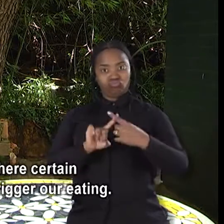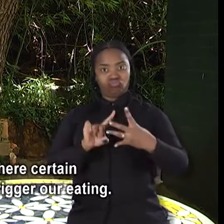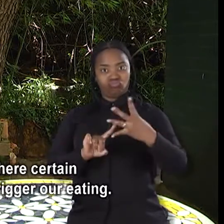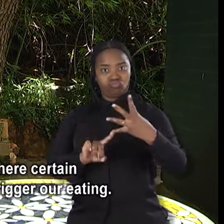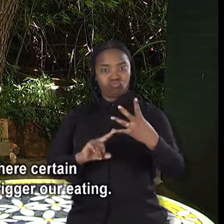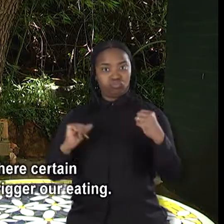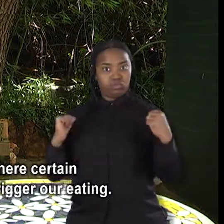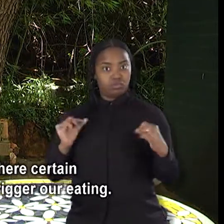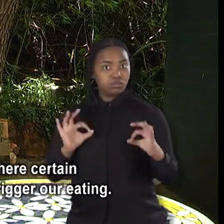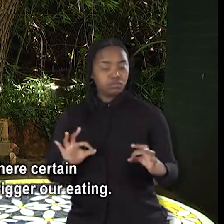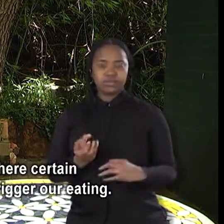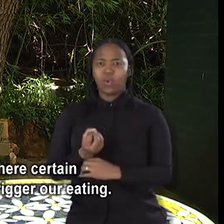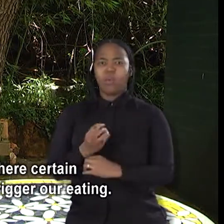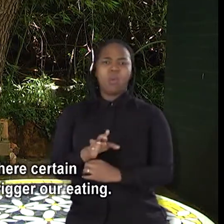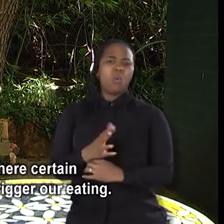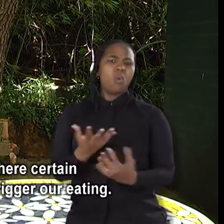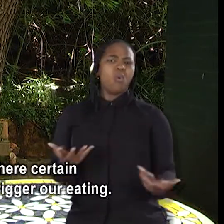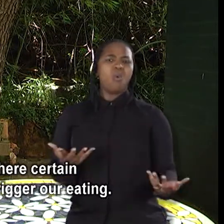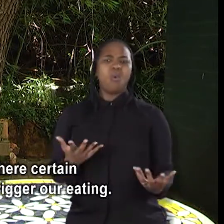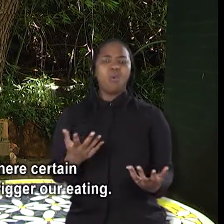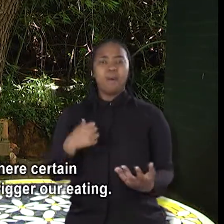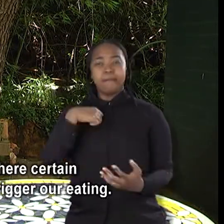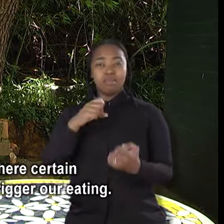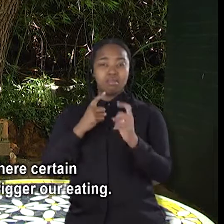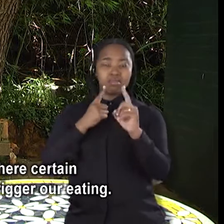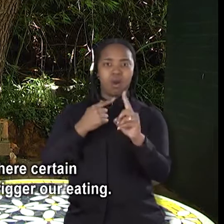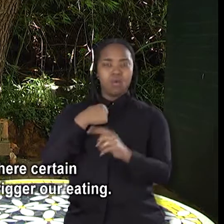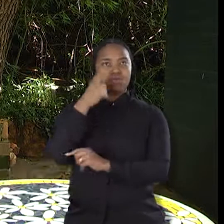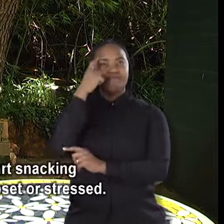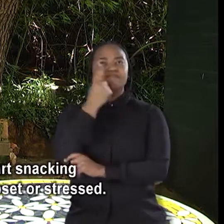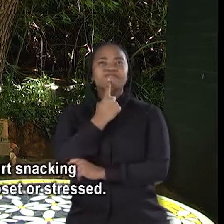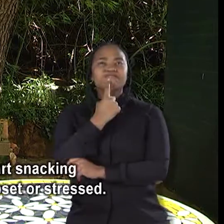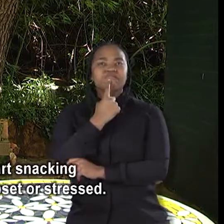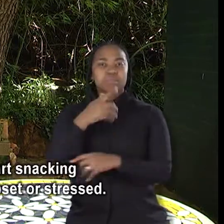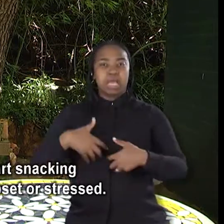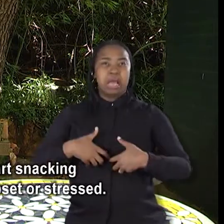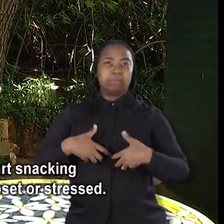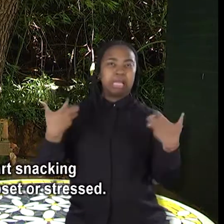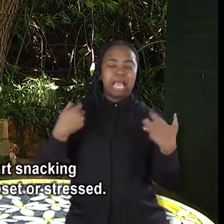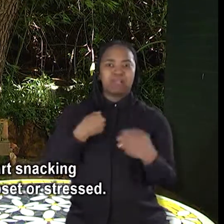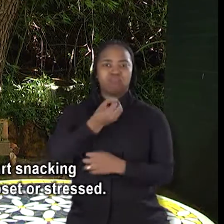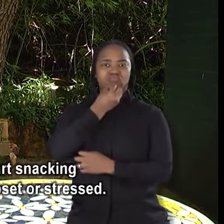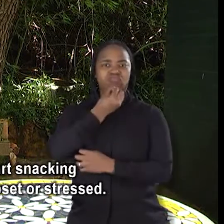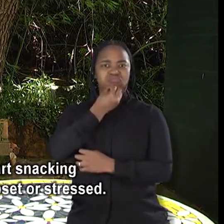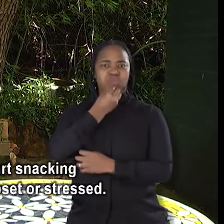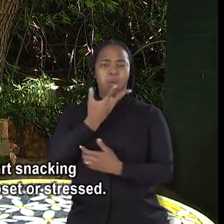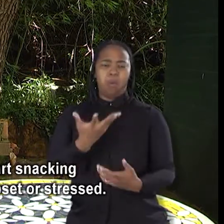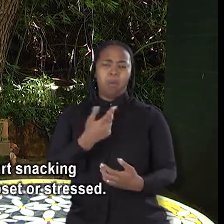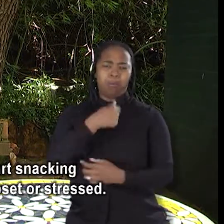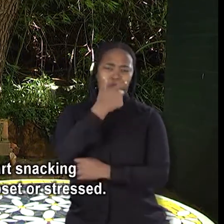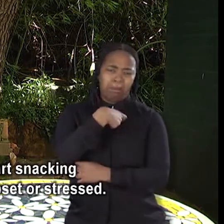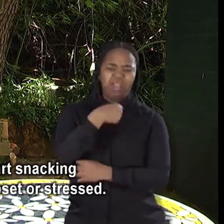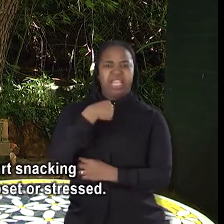fuel Or is there certain things that trigger my eating? Do I start snacking or eating when I'm